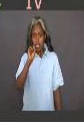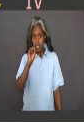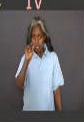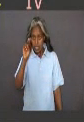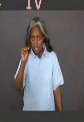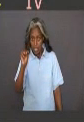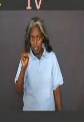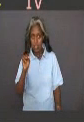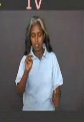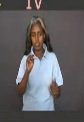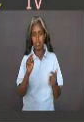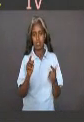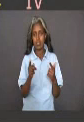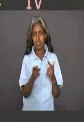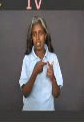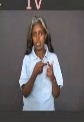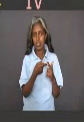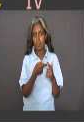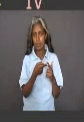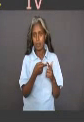sine in the second,